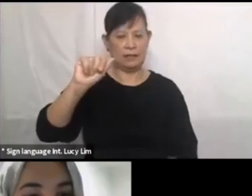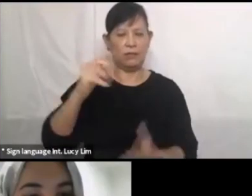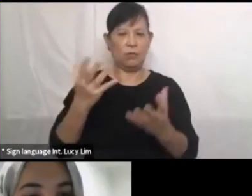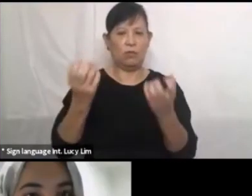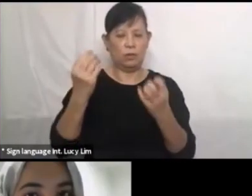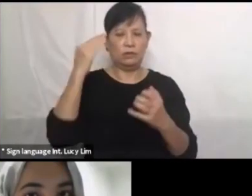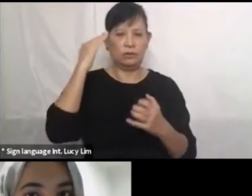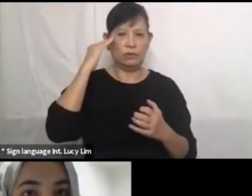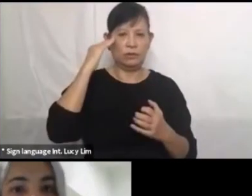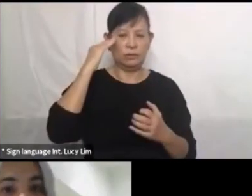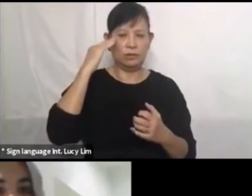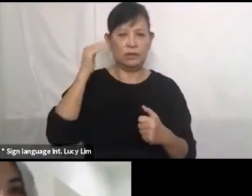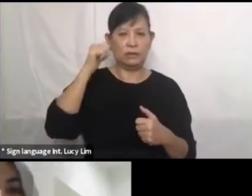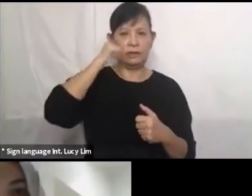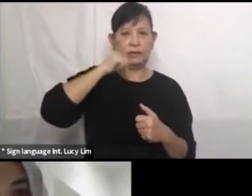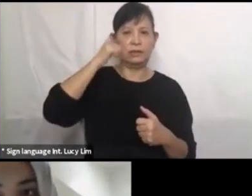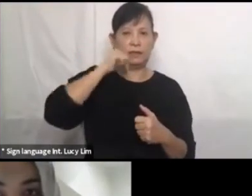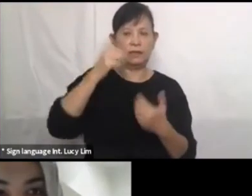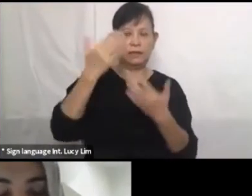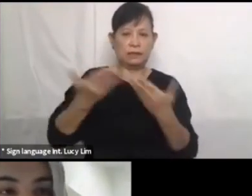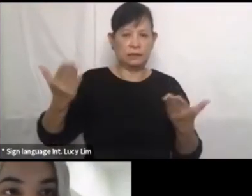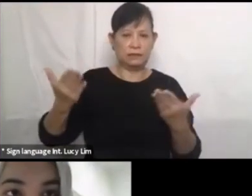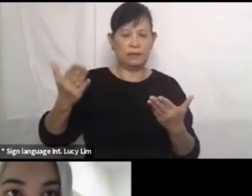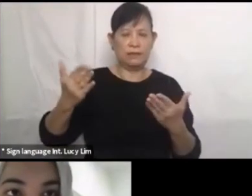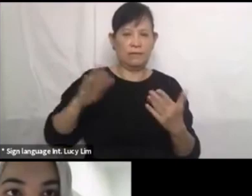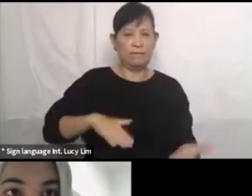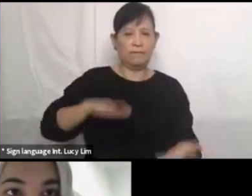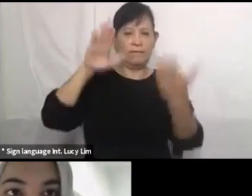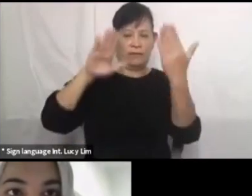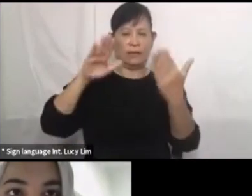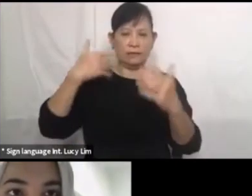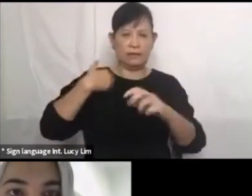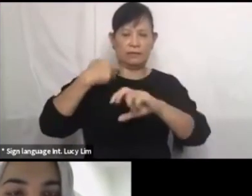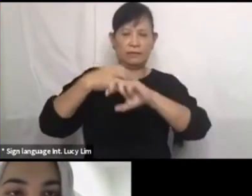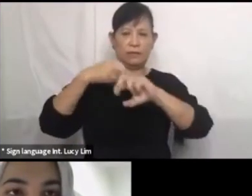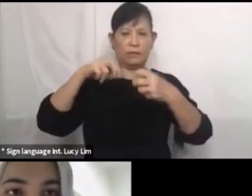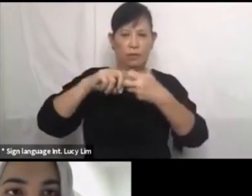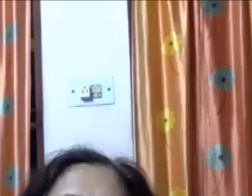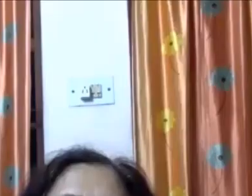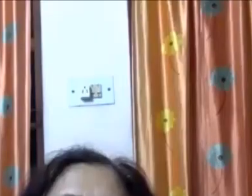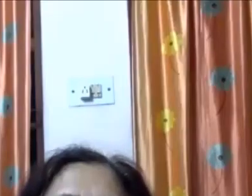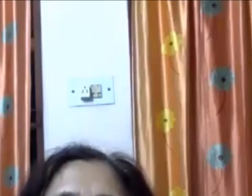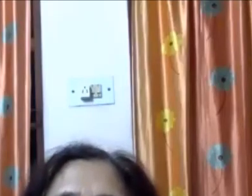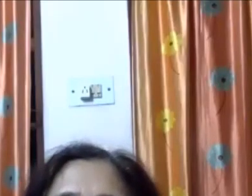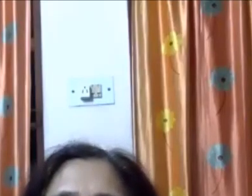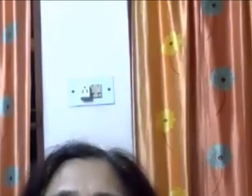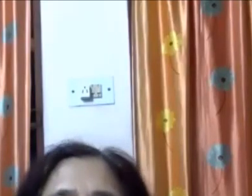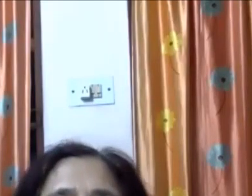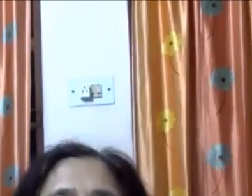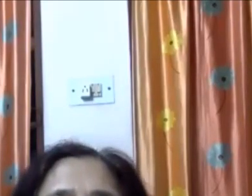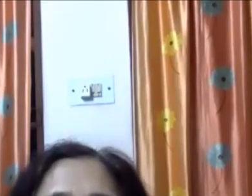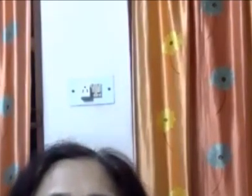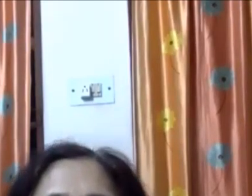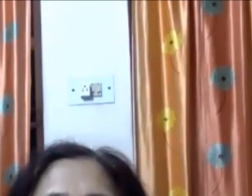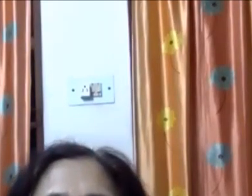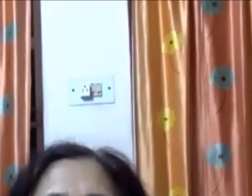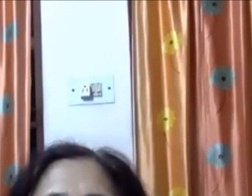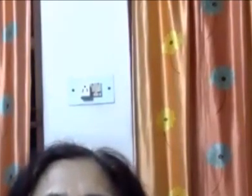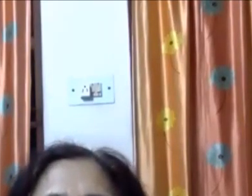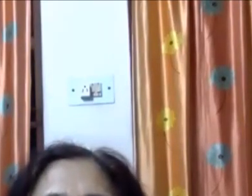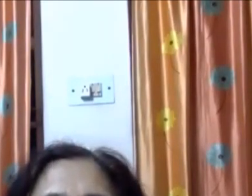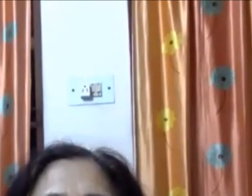the girly things faced any problems during the pandemic in reaching out to women with different